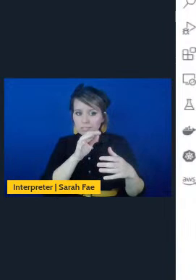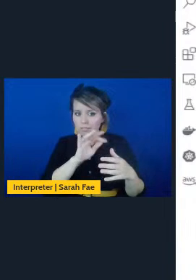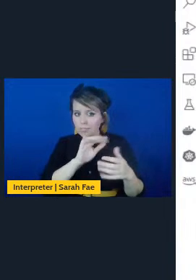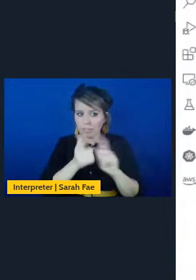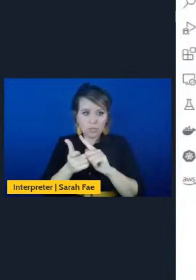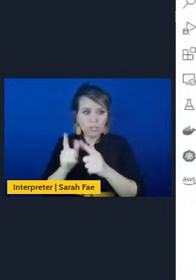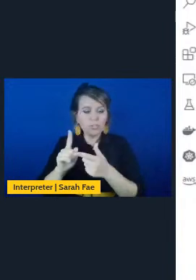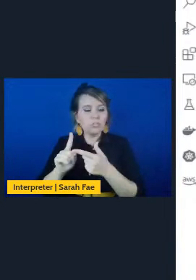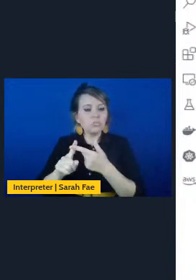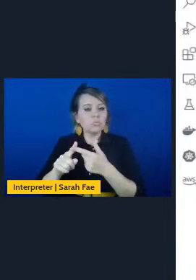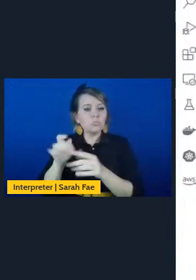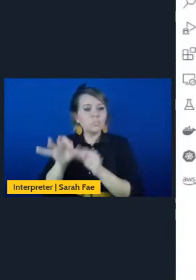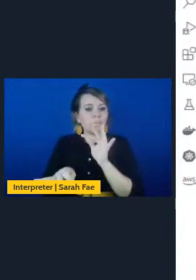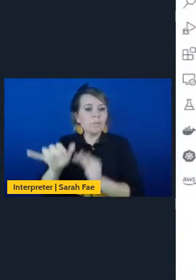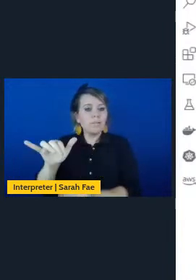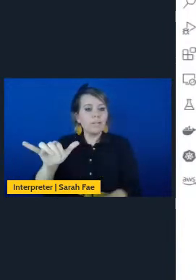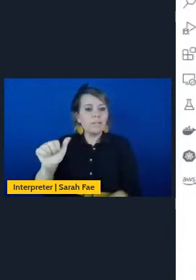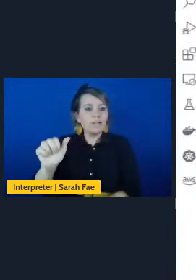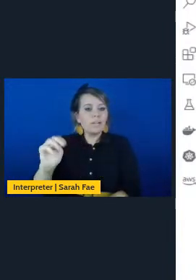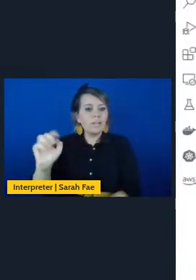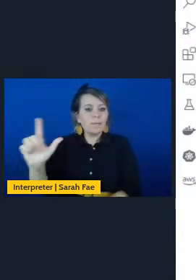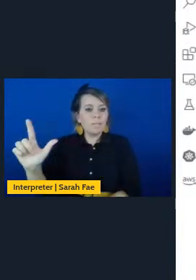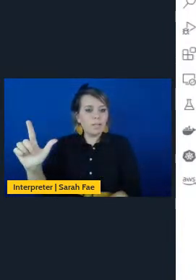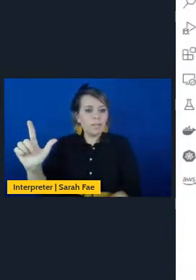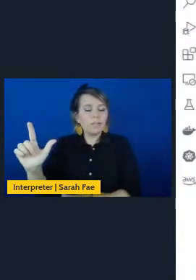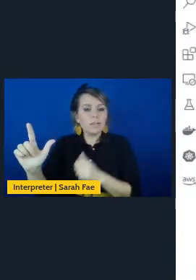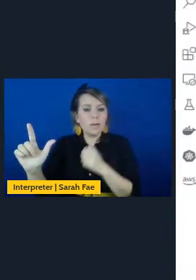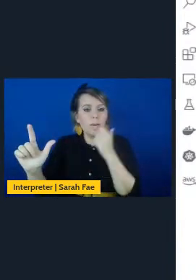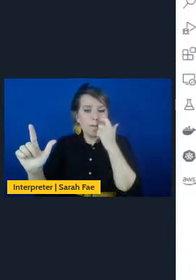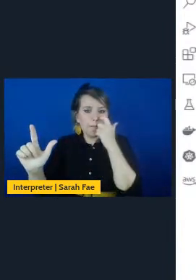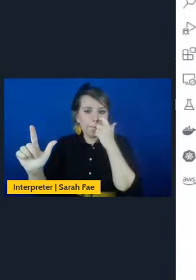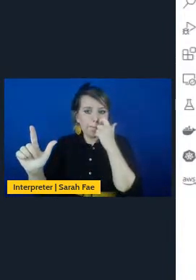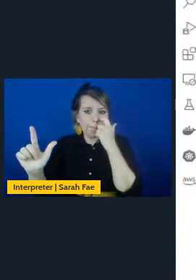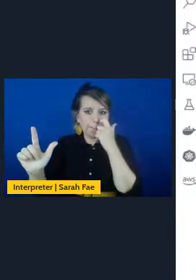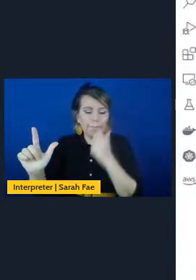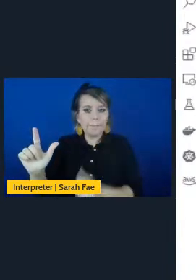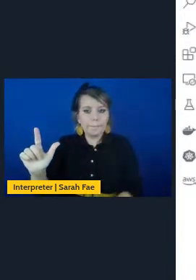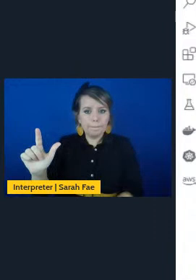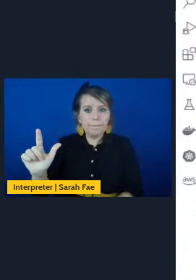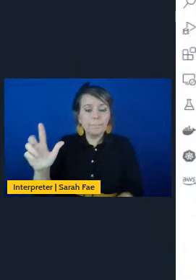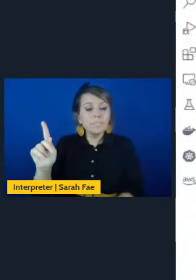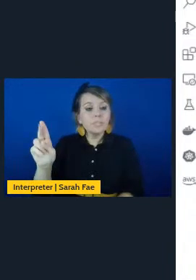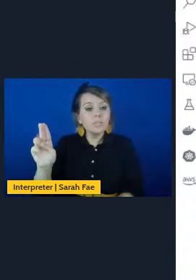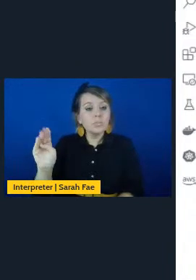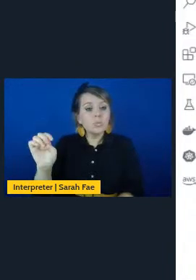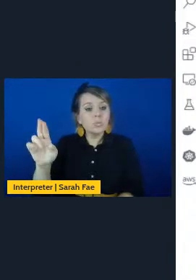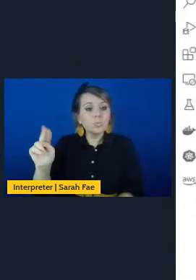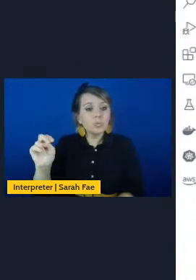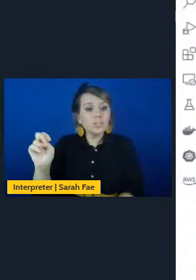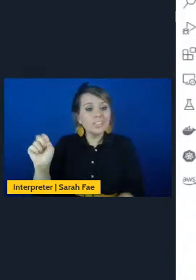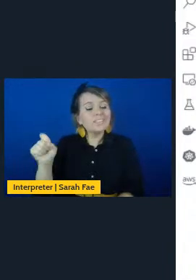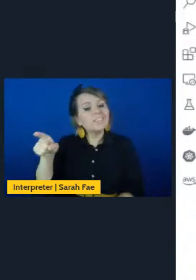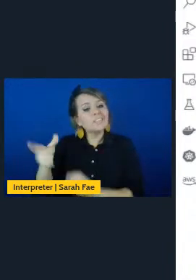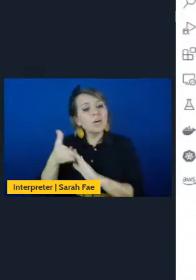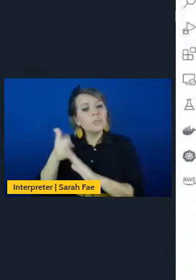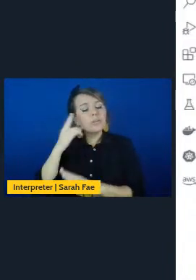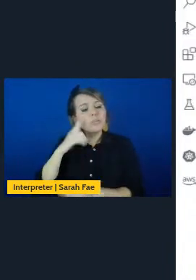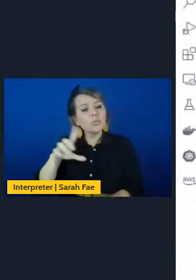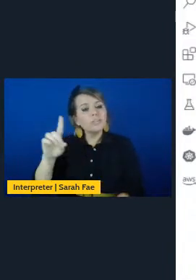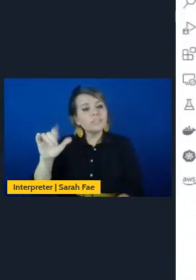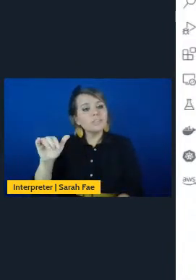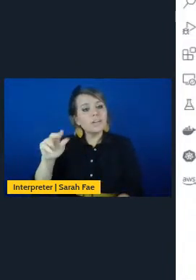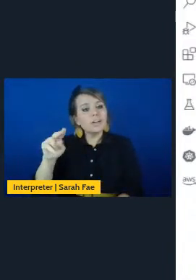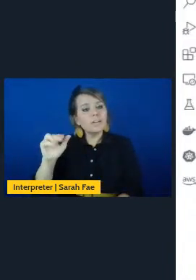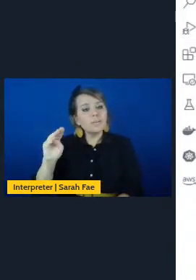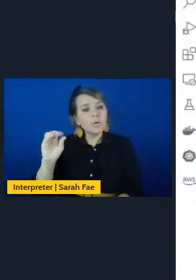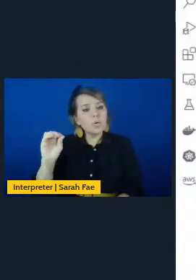this is the YAML which ACK, or AWS controller for Kubernetes, in this case the operator for DynamoDB, is now